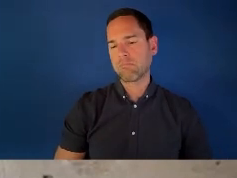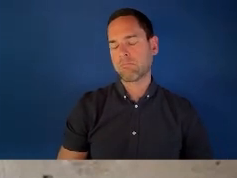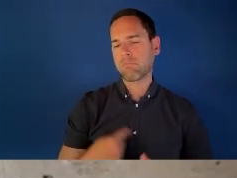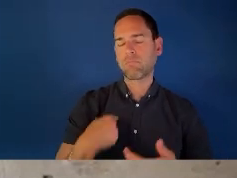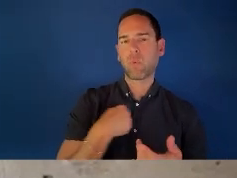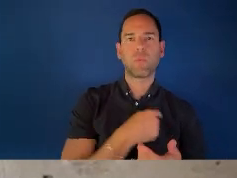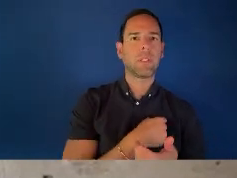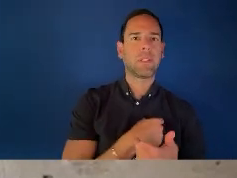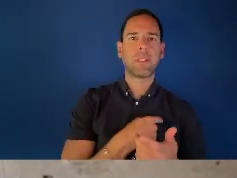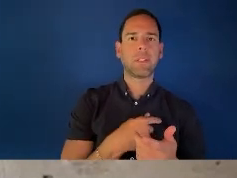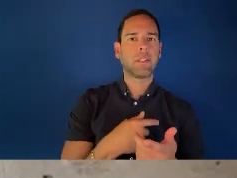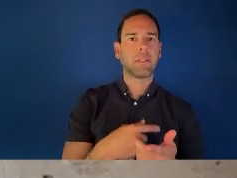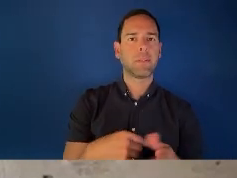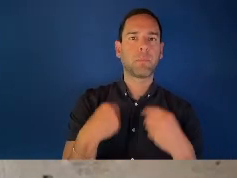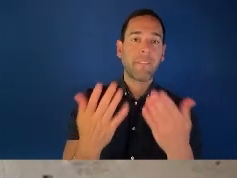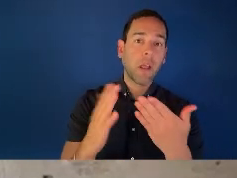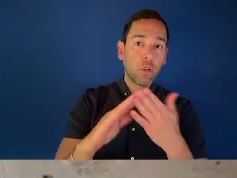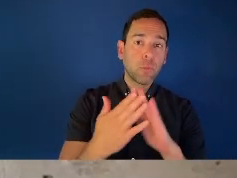area.